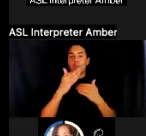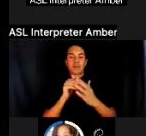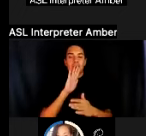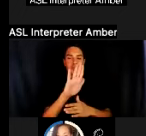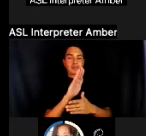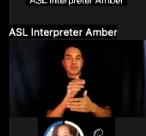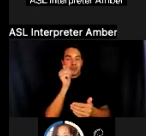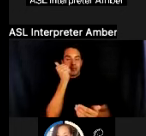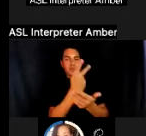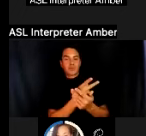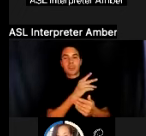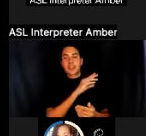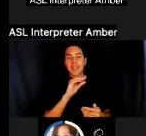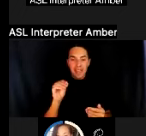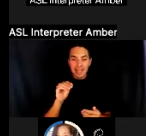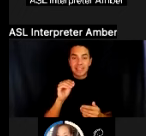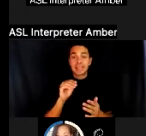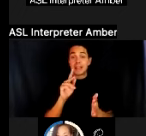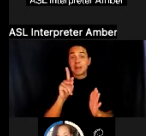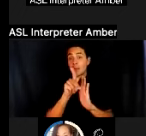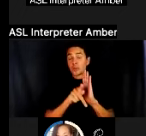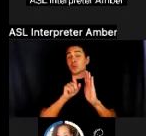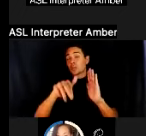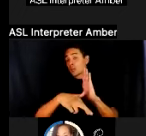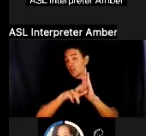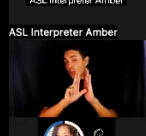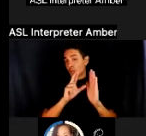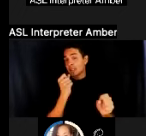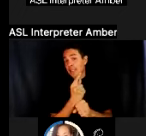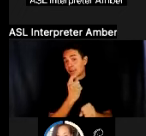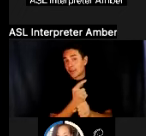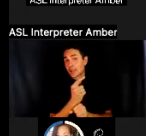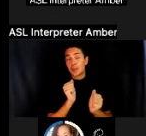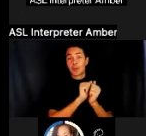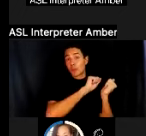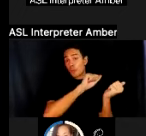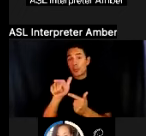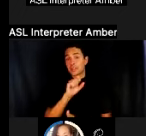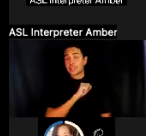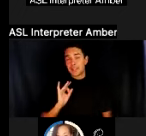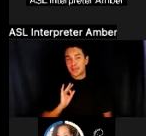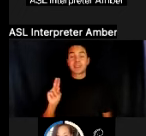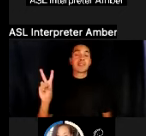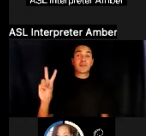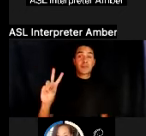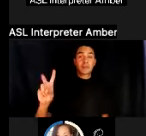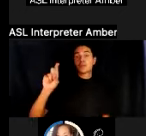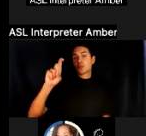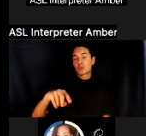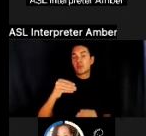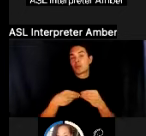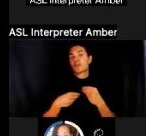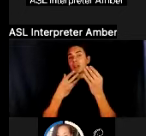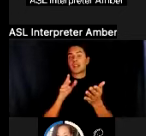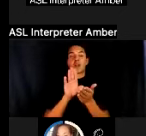then it says policies should be reviewed yearly with all staff and victims should be provided a copy